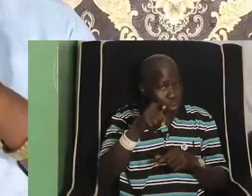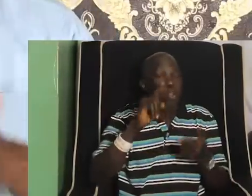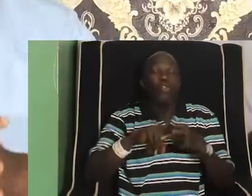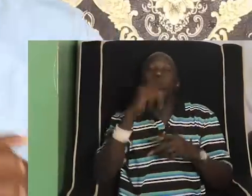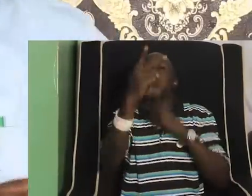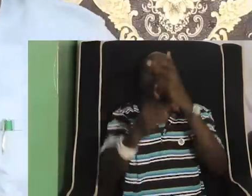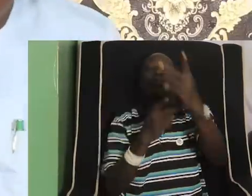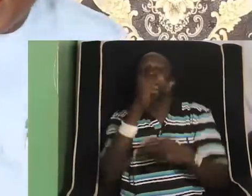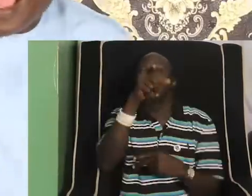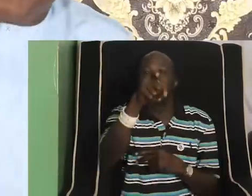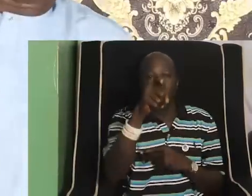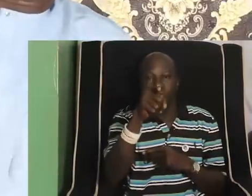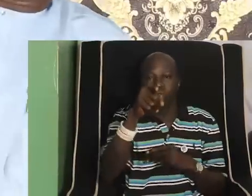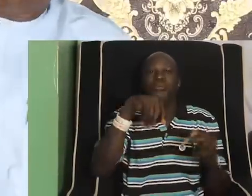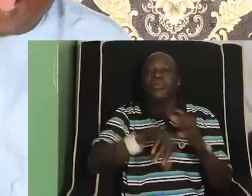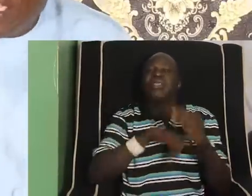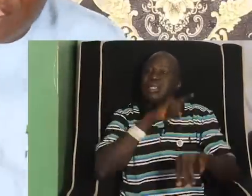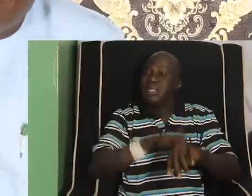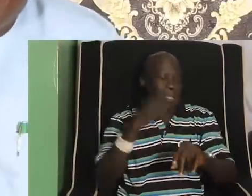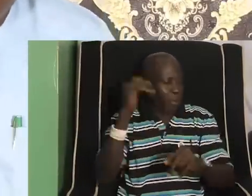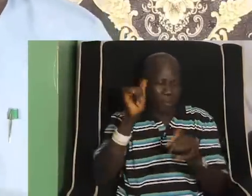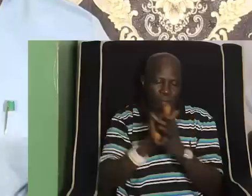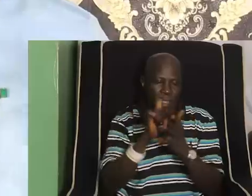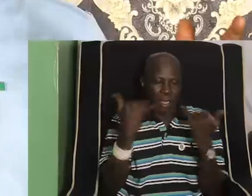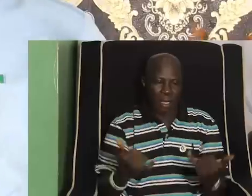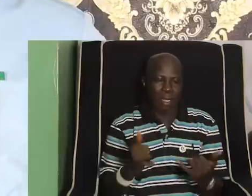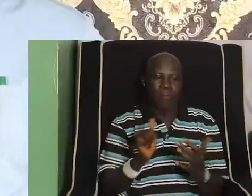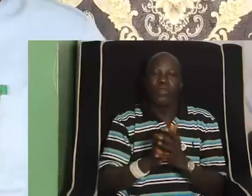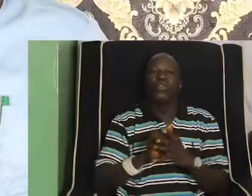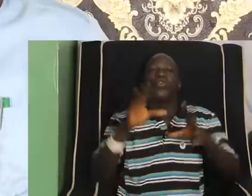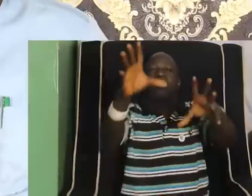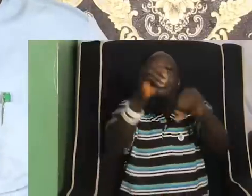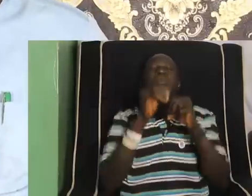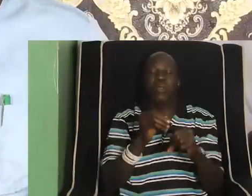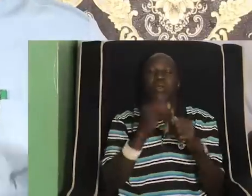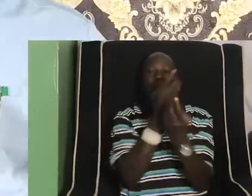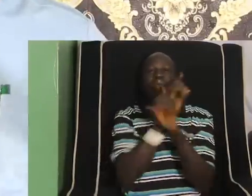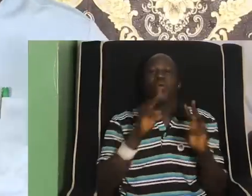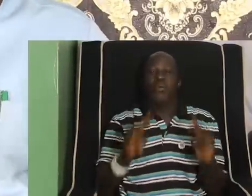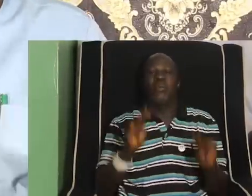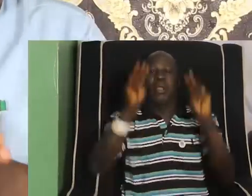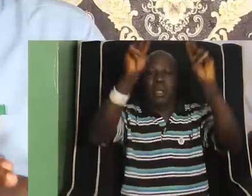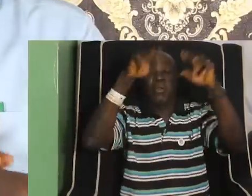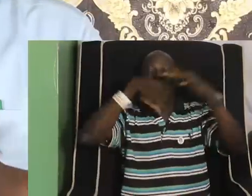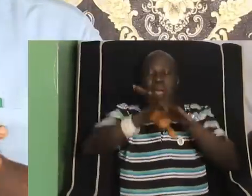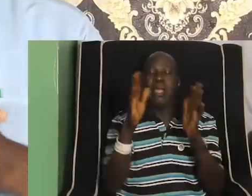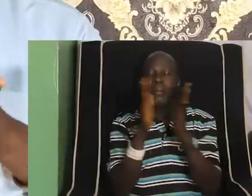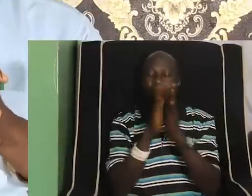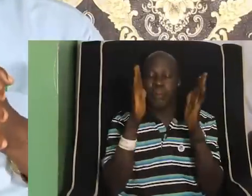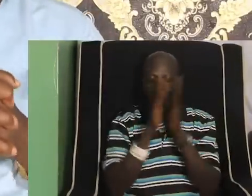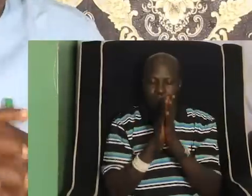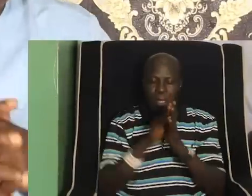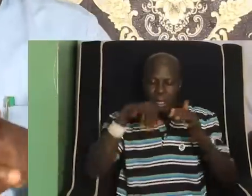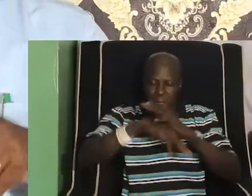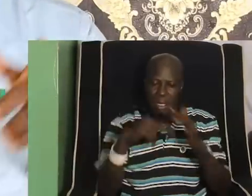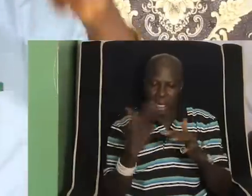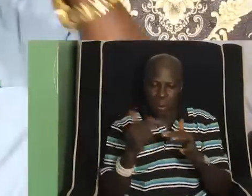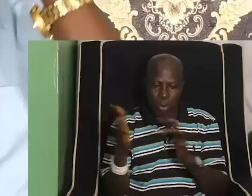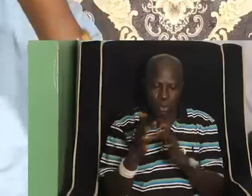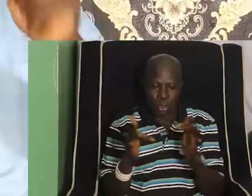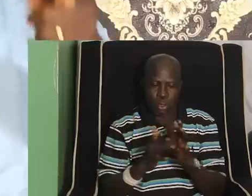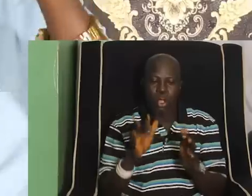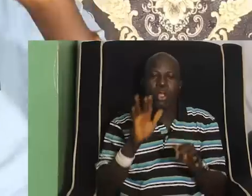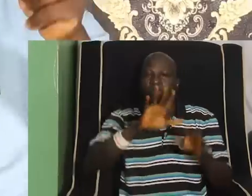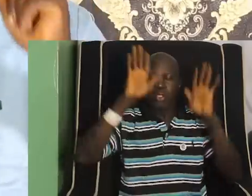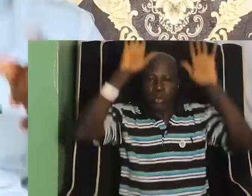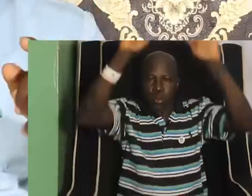be yi wo I want to visit akoko to bayi is time now lati gba iyanu mo de gbadura loruko Jesu in the name of Jesus iyanu